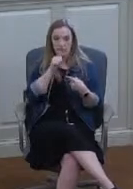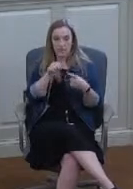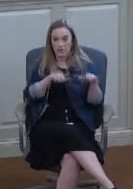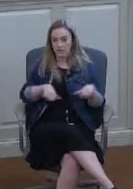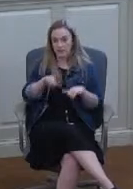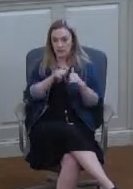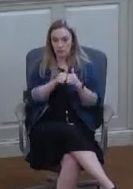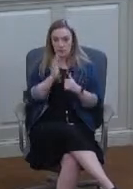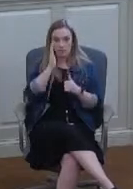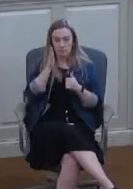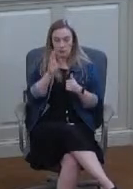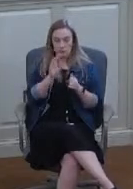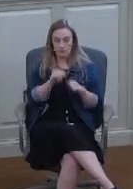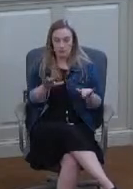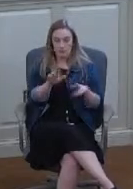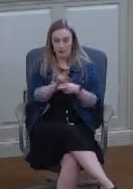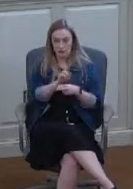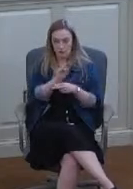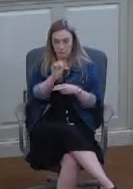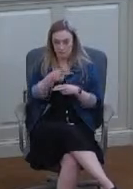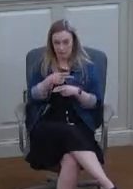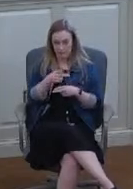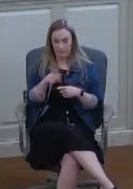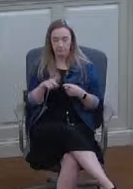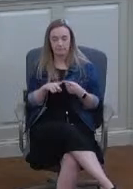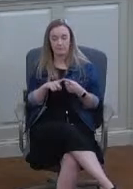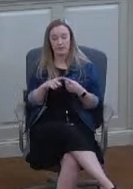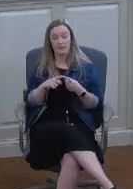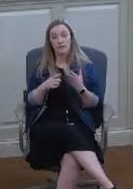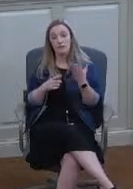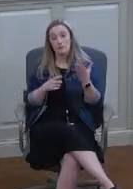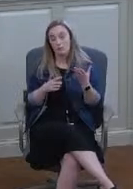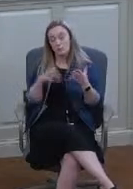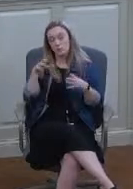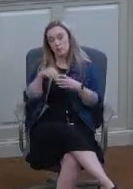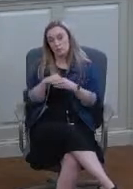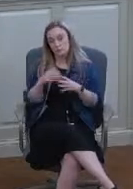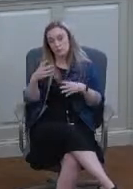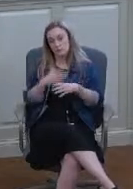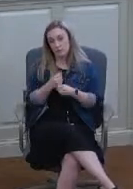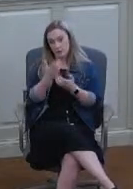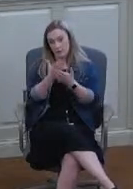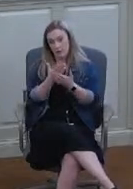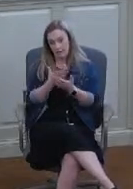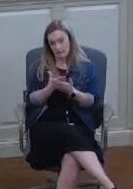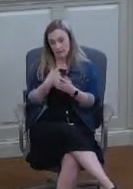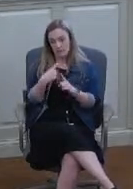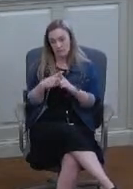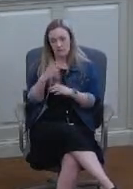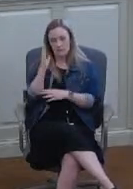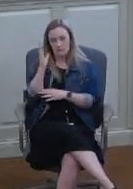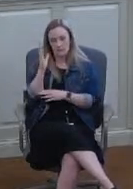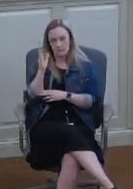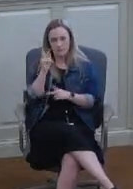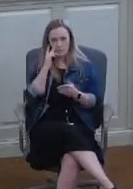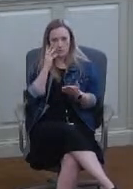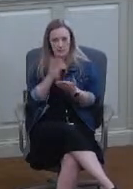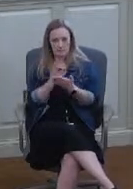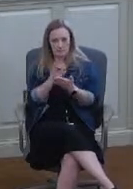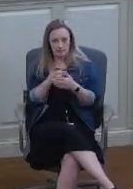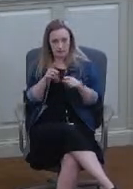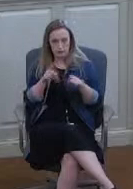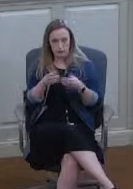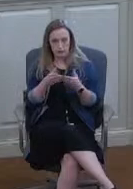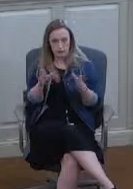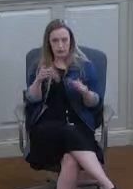with the future land use map. The motion included the summary of the evidence and testimony presented by the witness at the public hearing. Additionally,